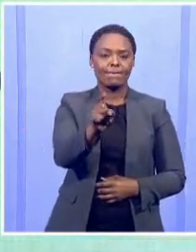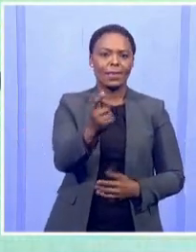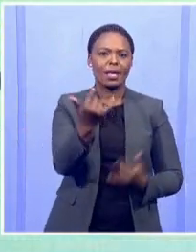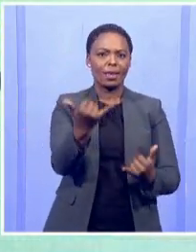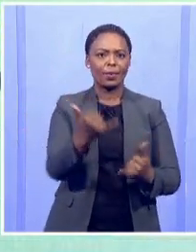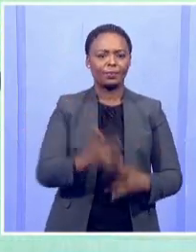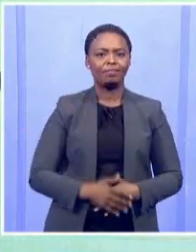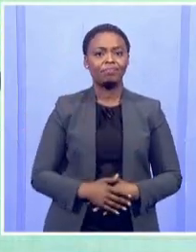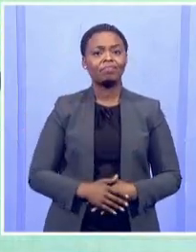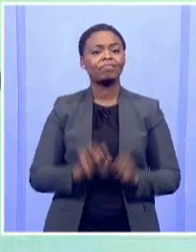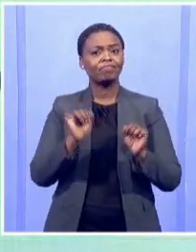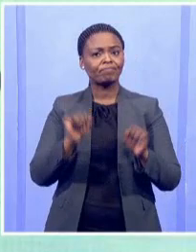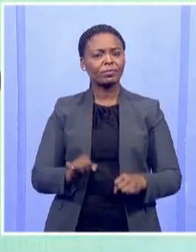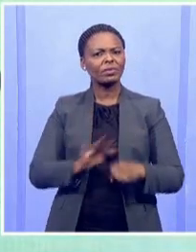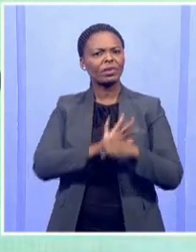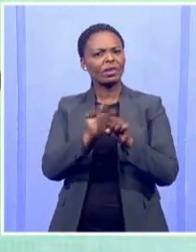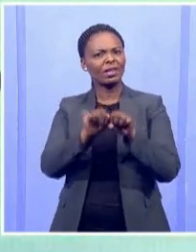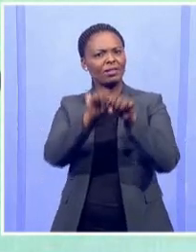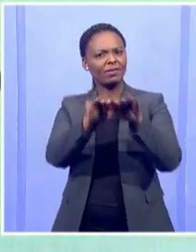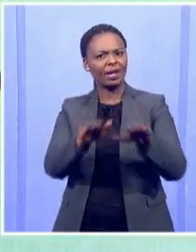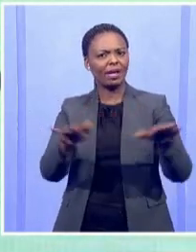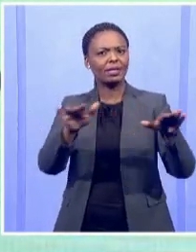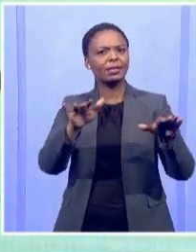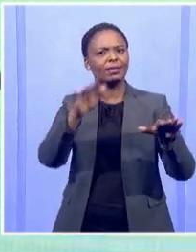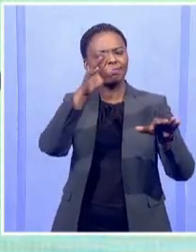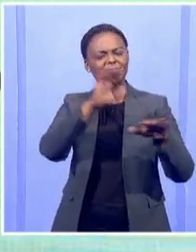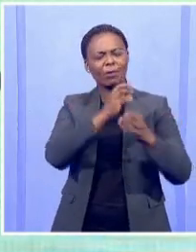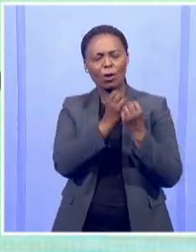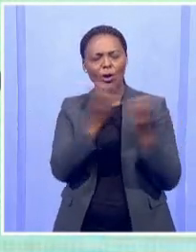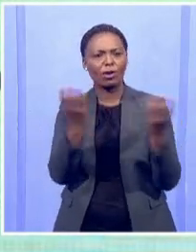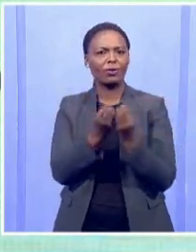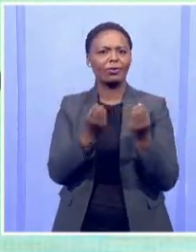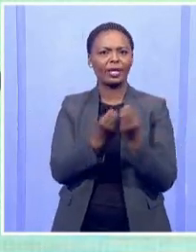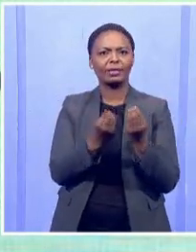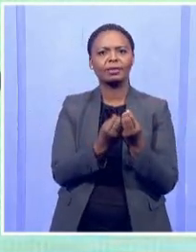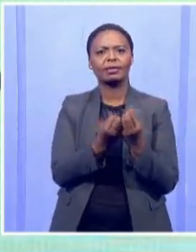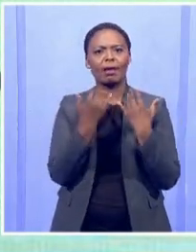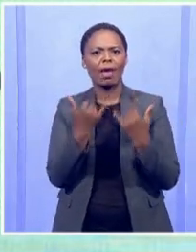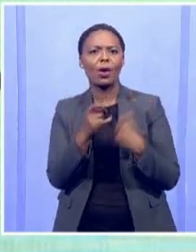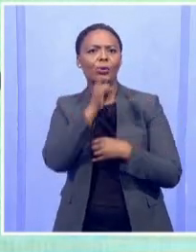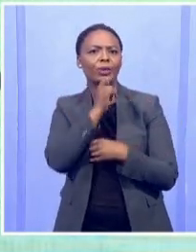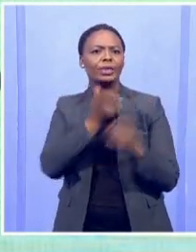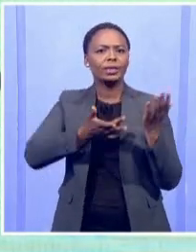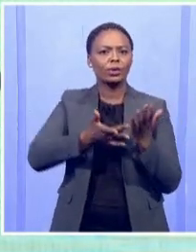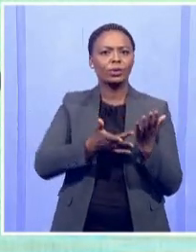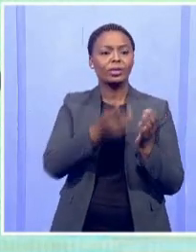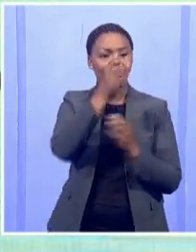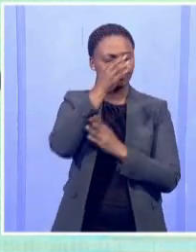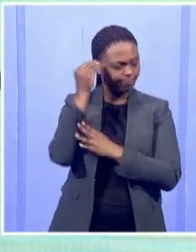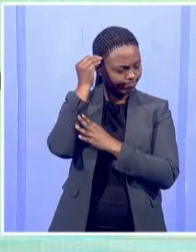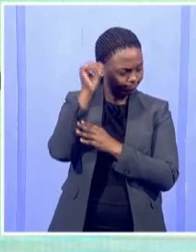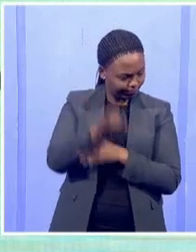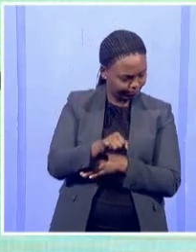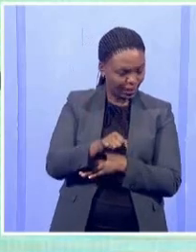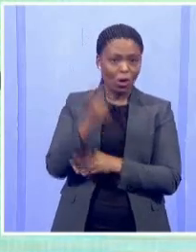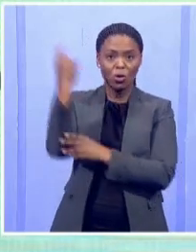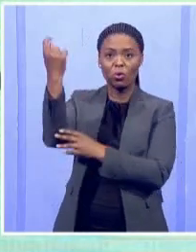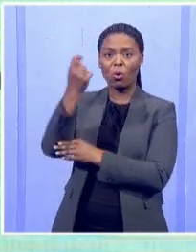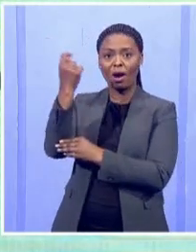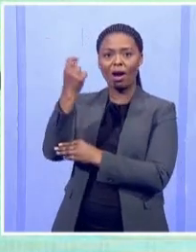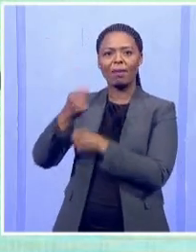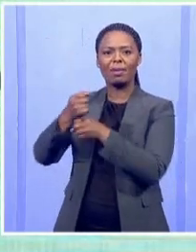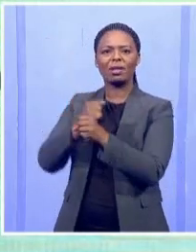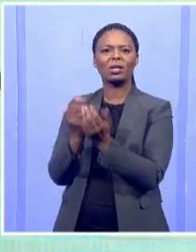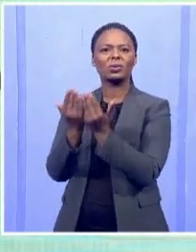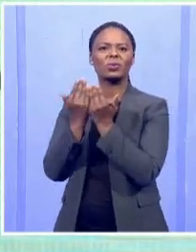from COVID and leveraging on the use of technology. How much can especially our rural medical schools